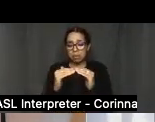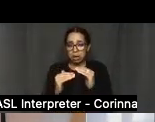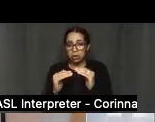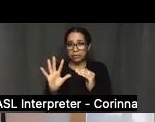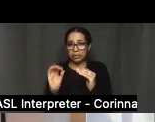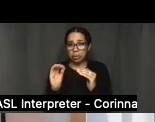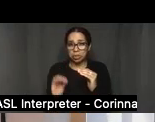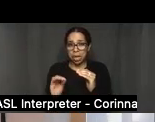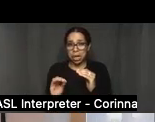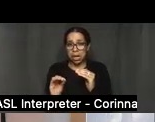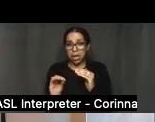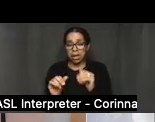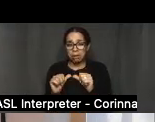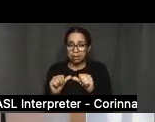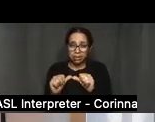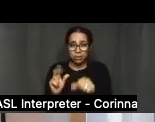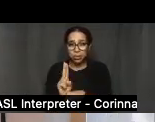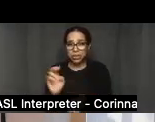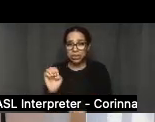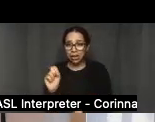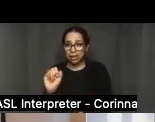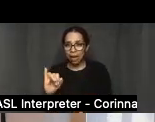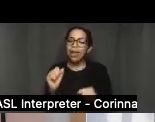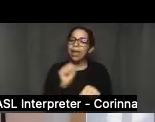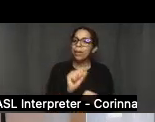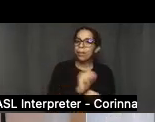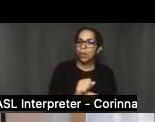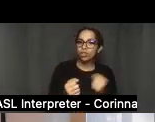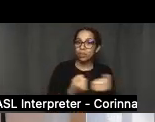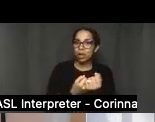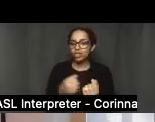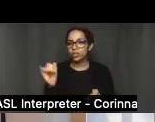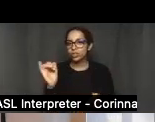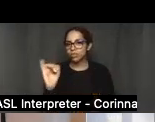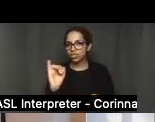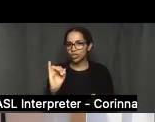steady with ESI, or employer-sponsored insurance coverage, in 2023.